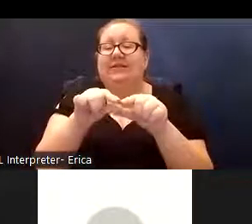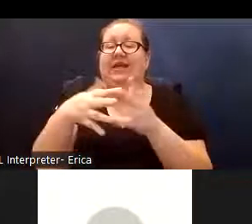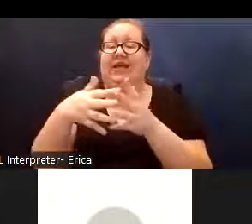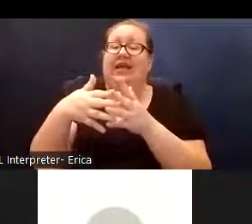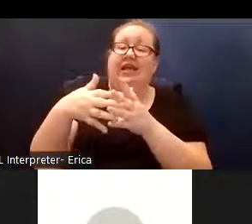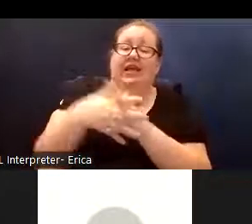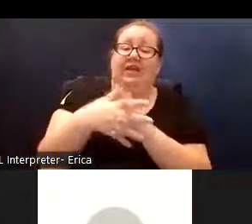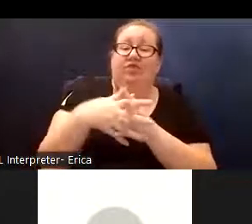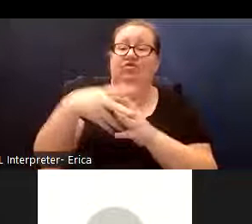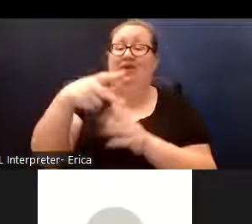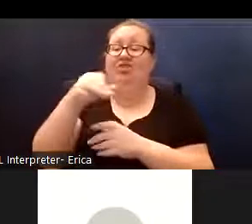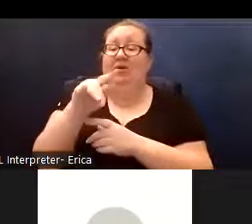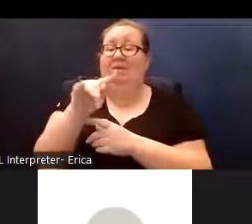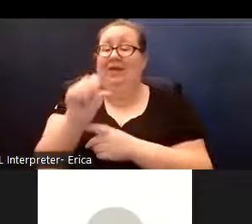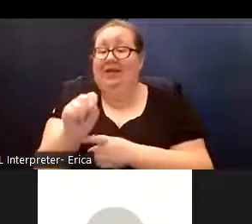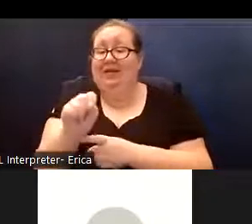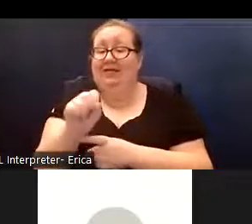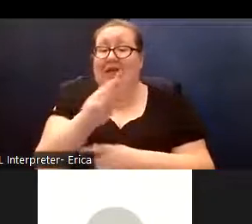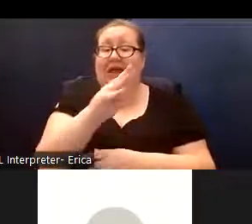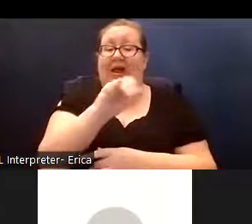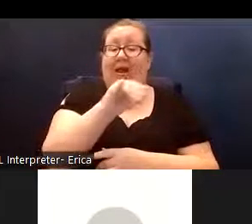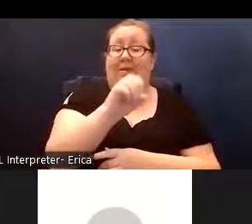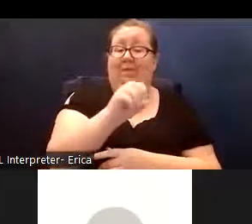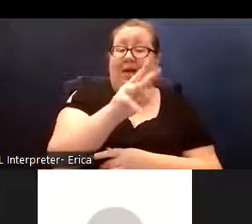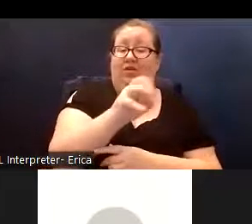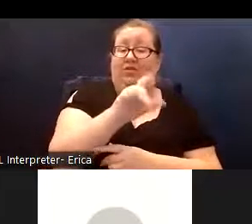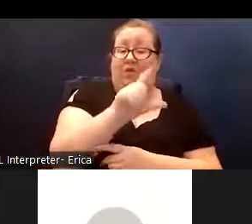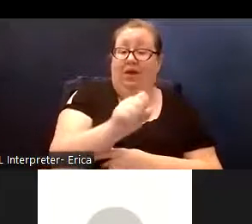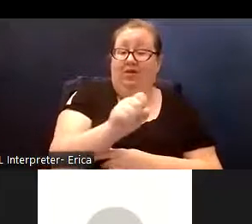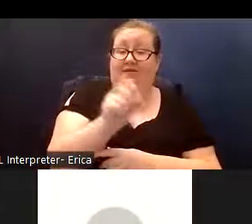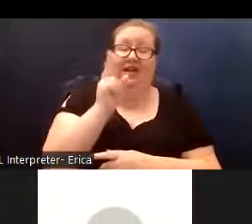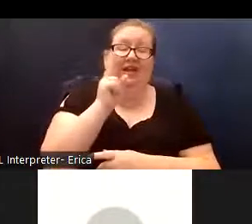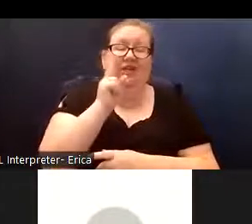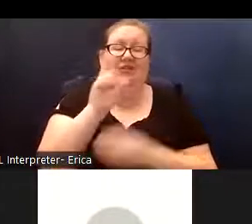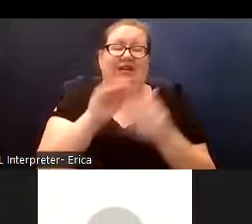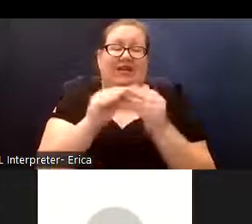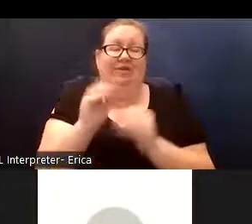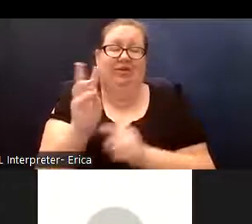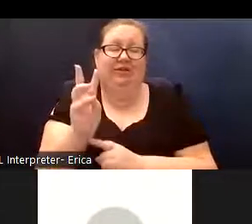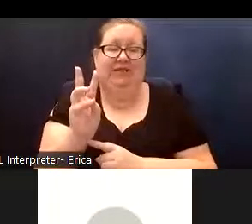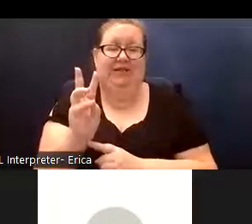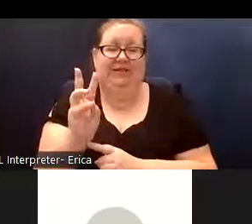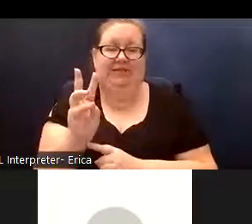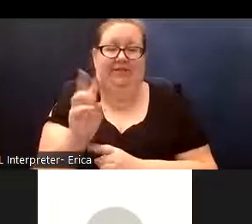infiltration pits, and bioswales, as seen in number 6.